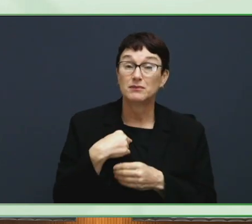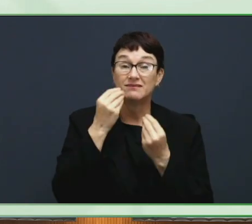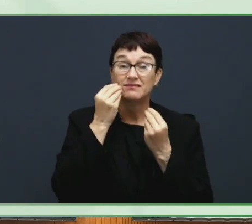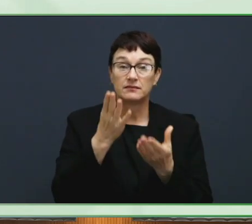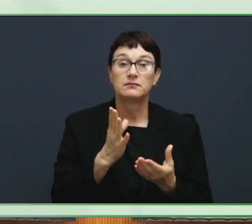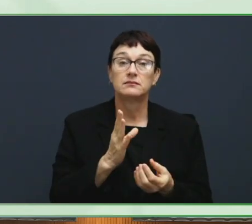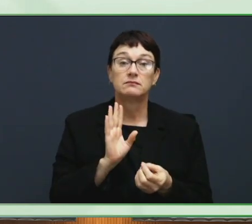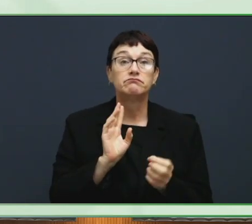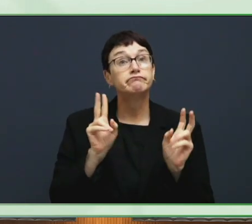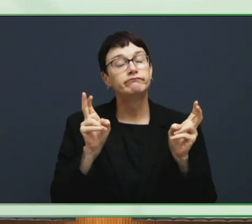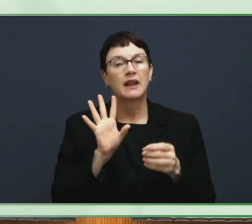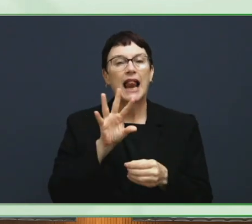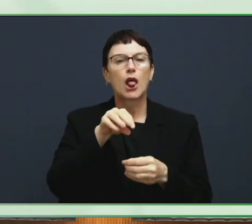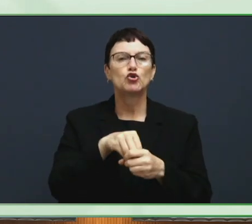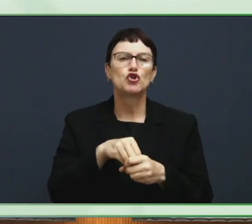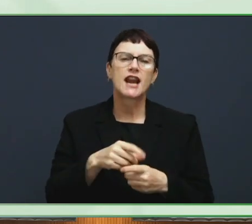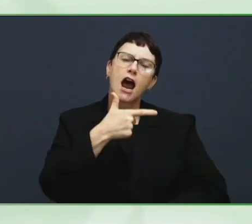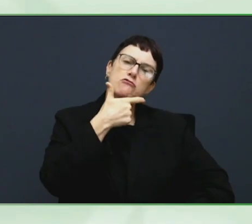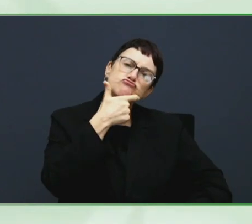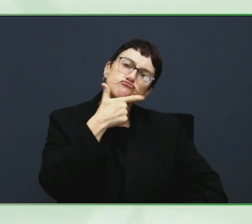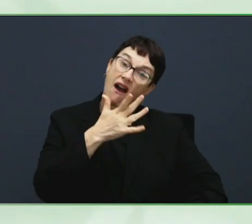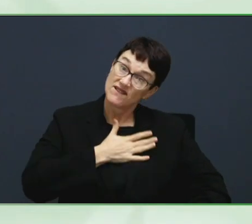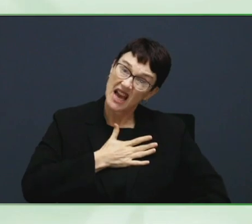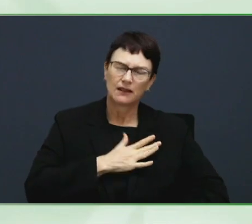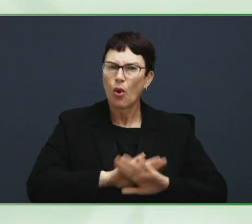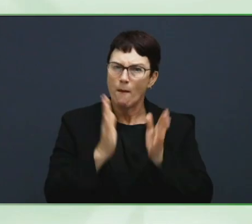a necessity. Thank you.